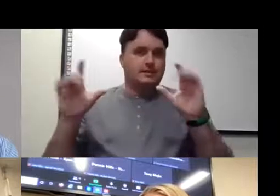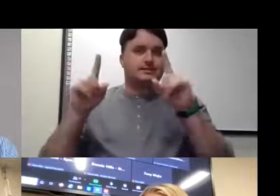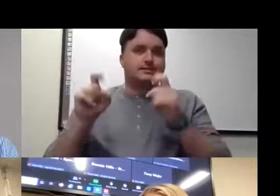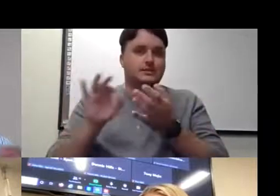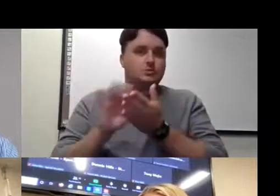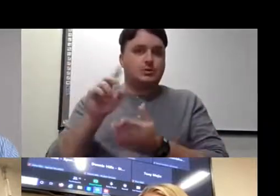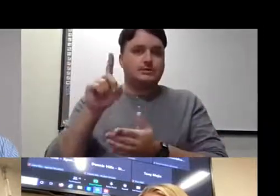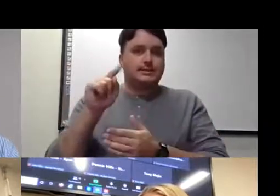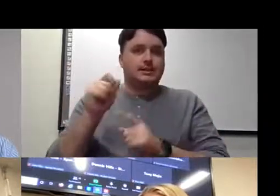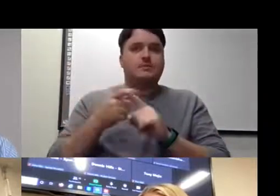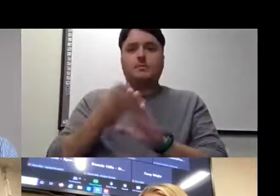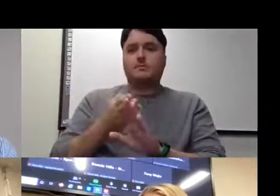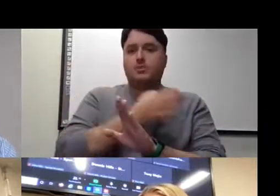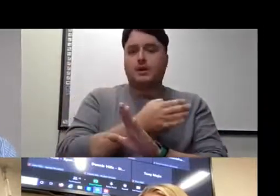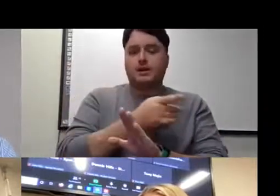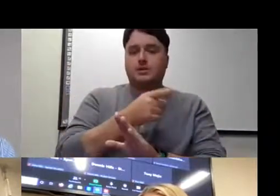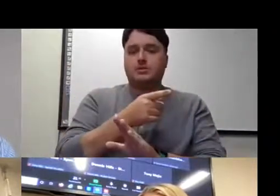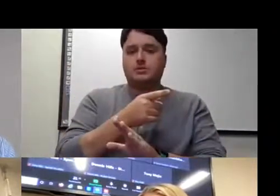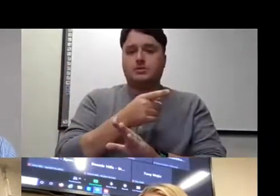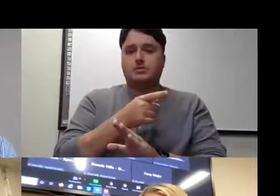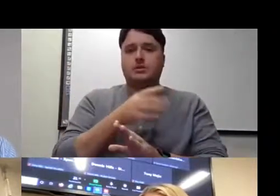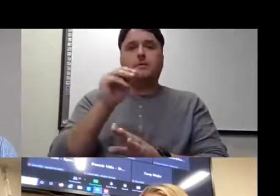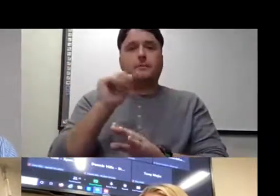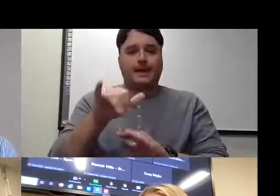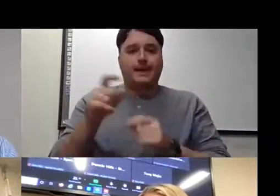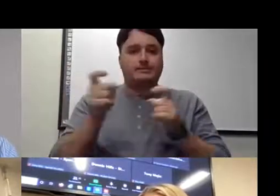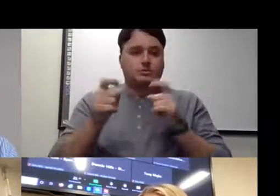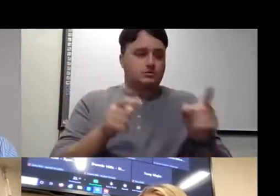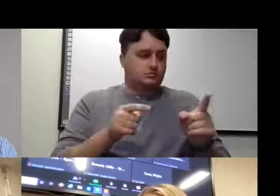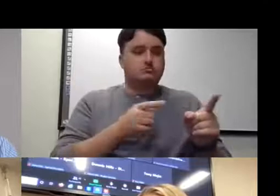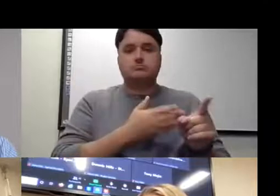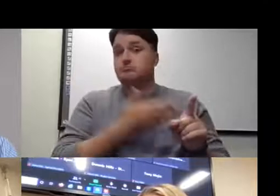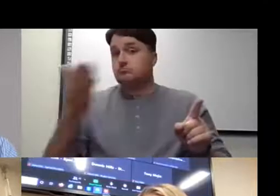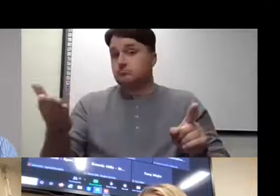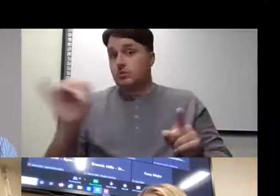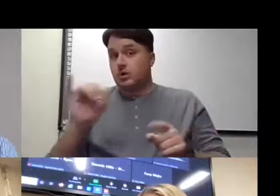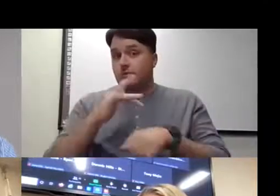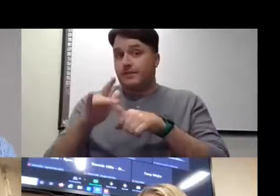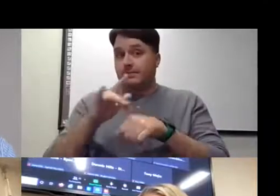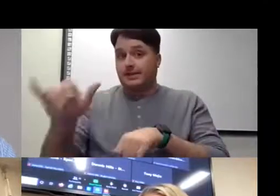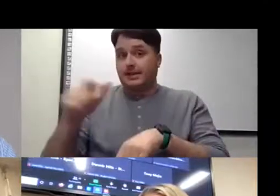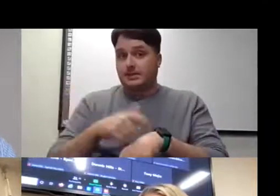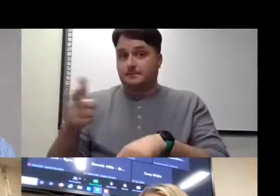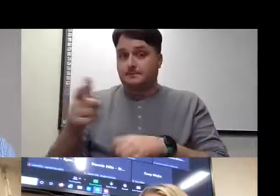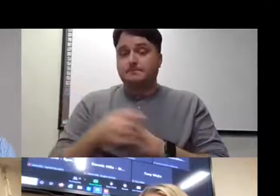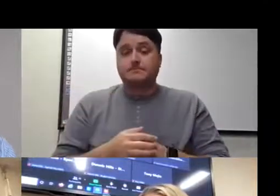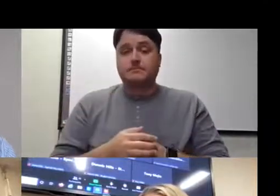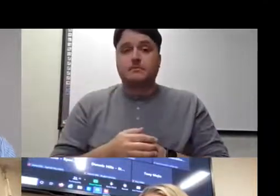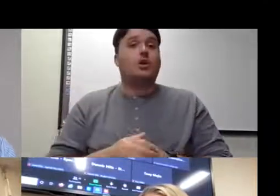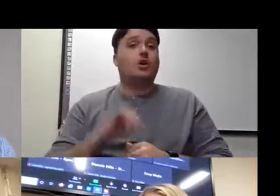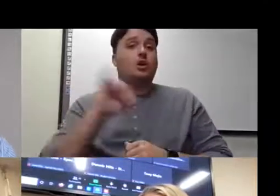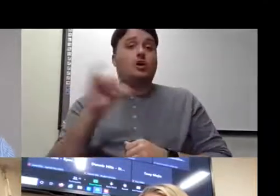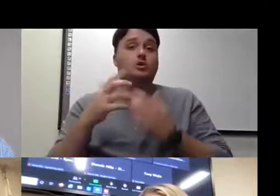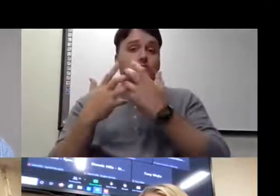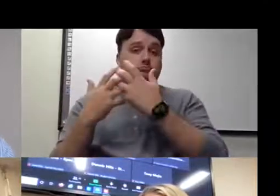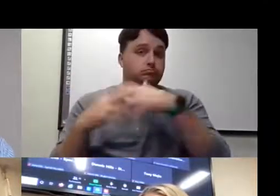data from the prior May administration is also available at that time of year. It also lines up